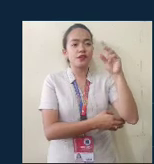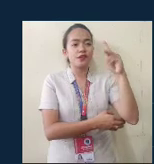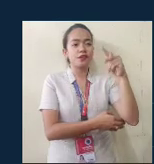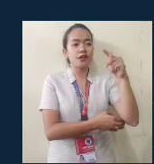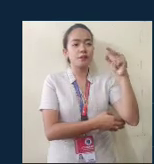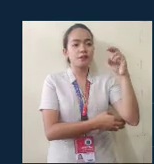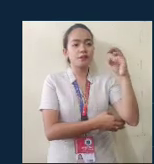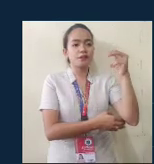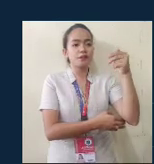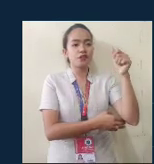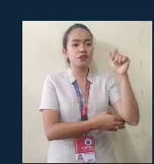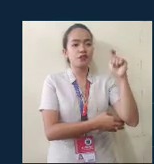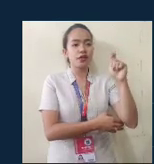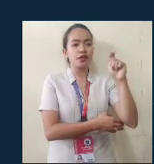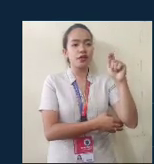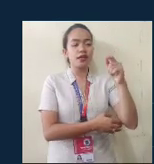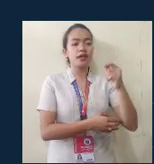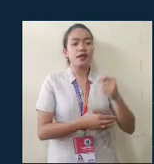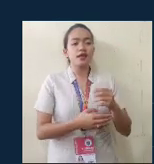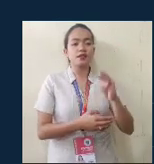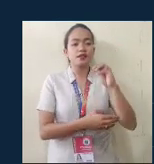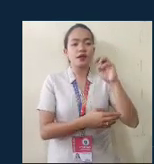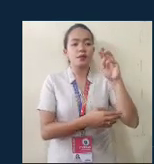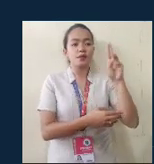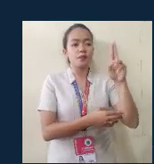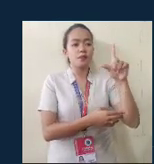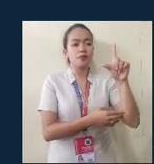app used globally.